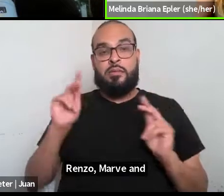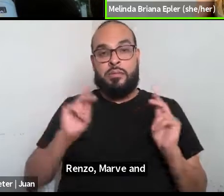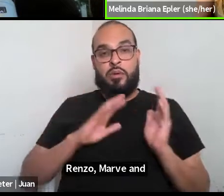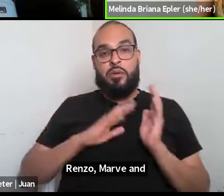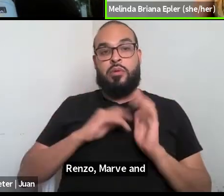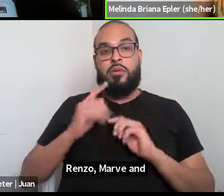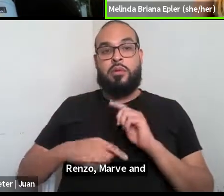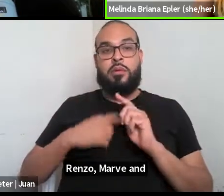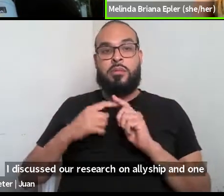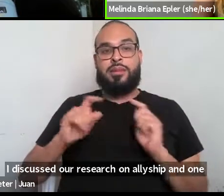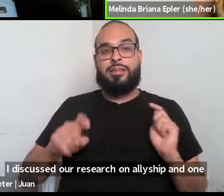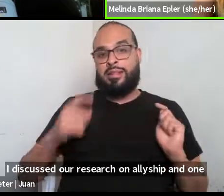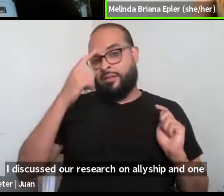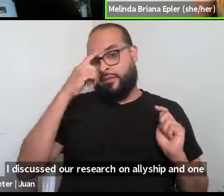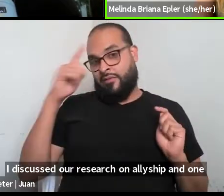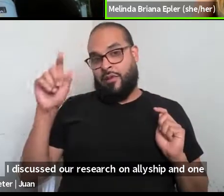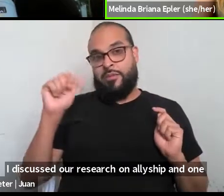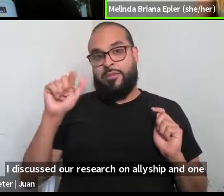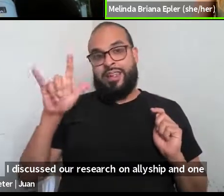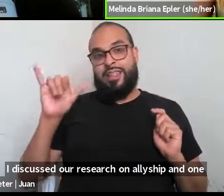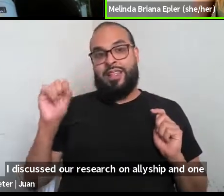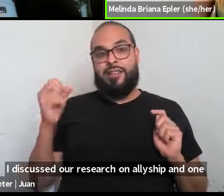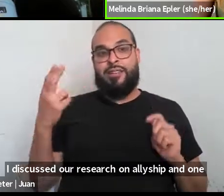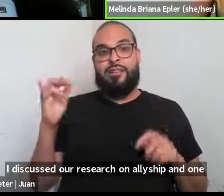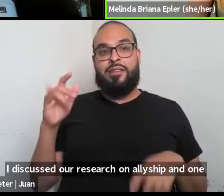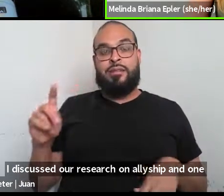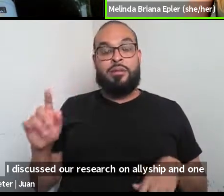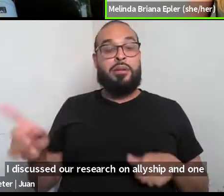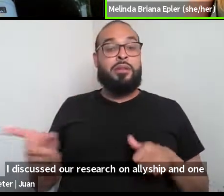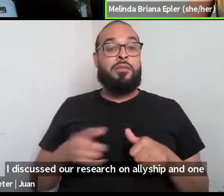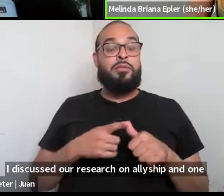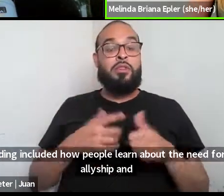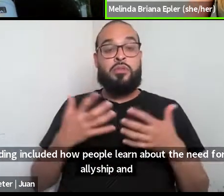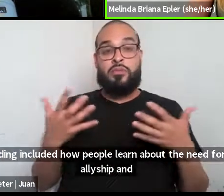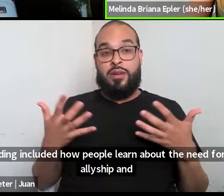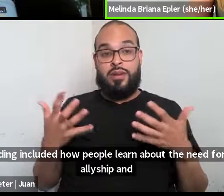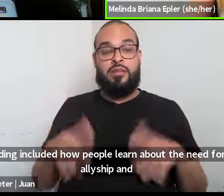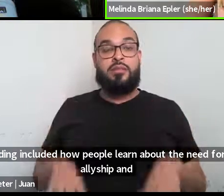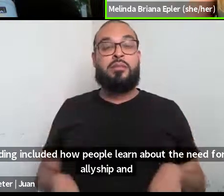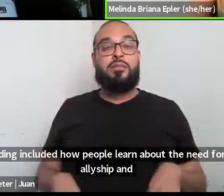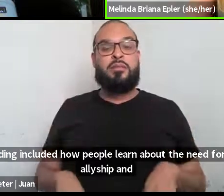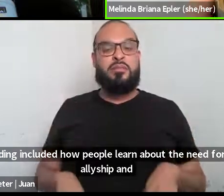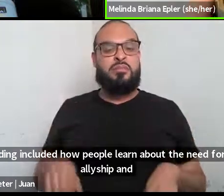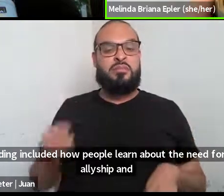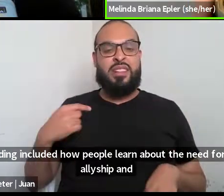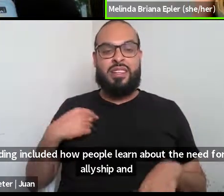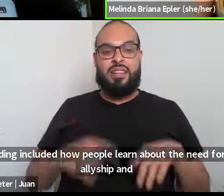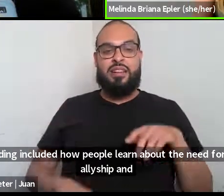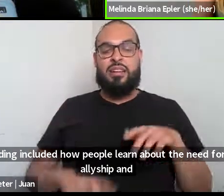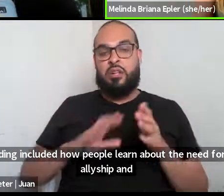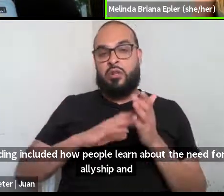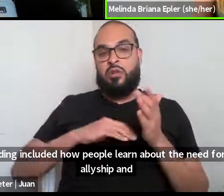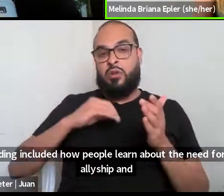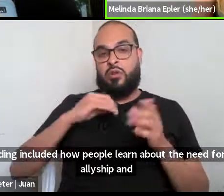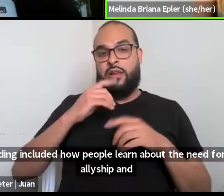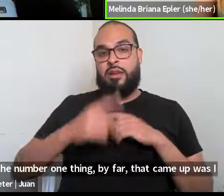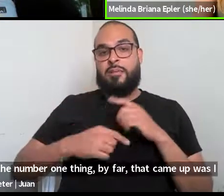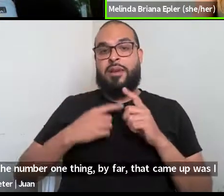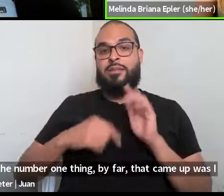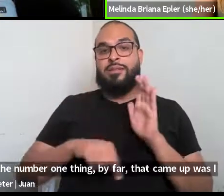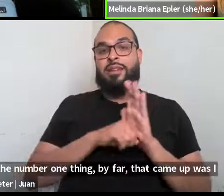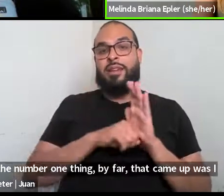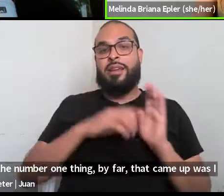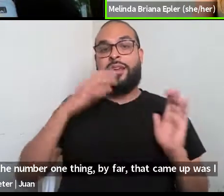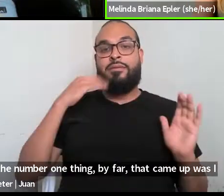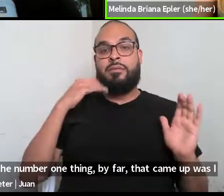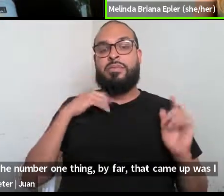allyship. And the number one thing by far that came up was, I learned about a negative experience a friend or colleague